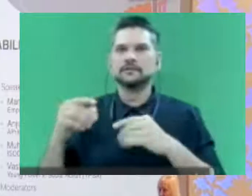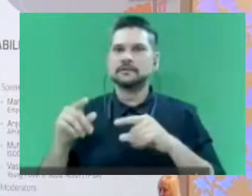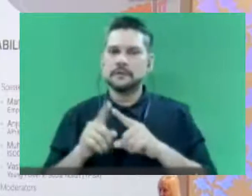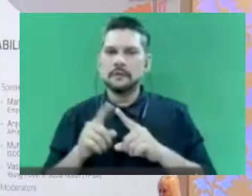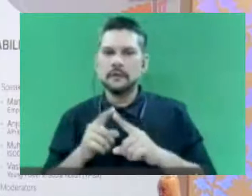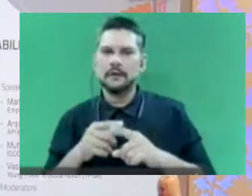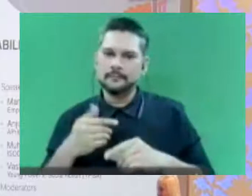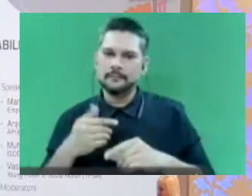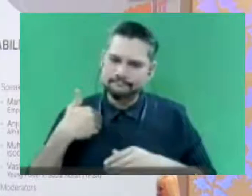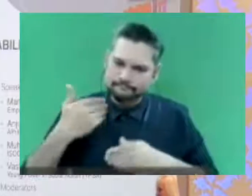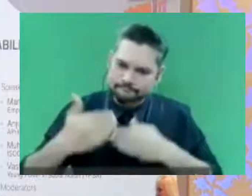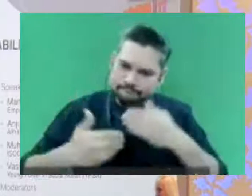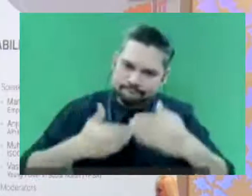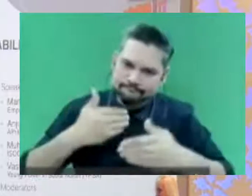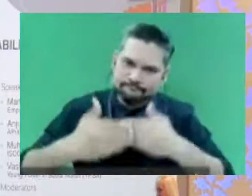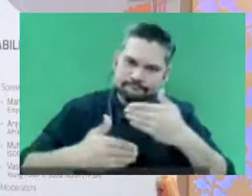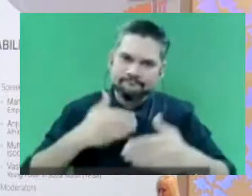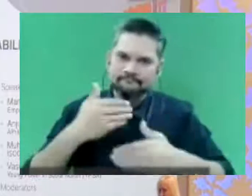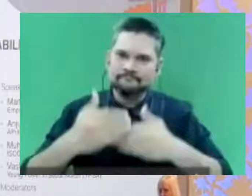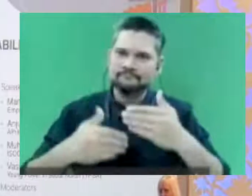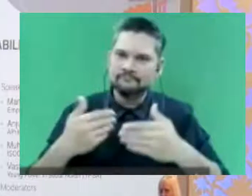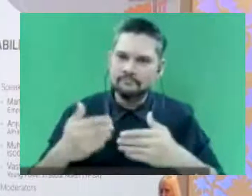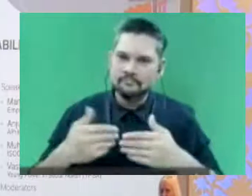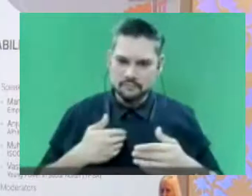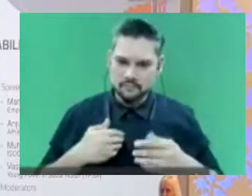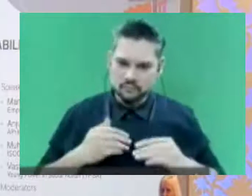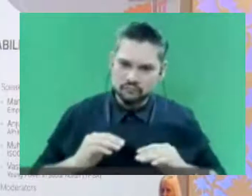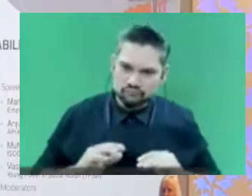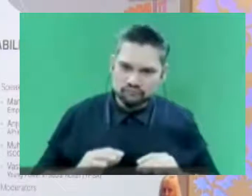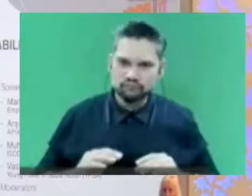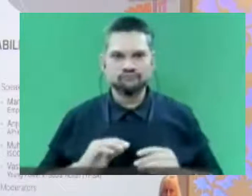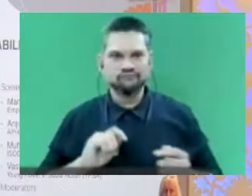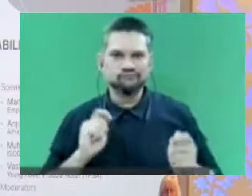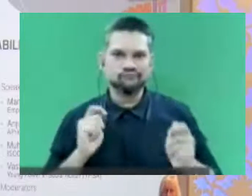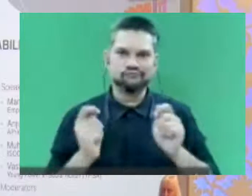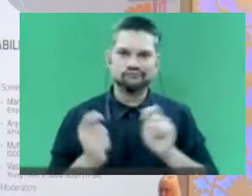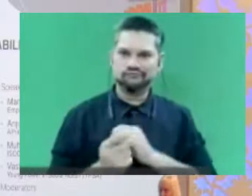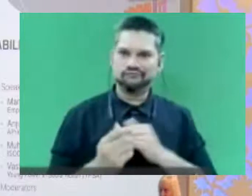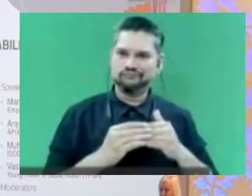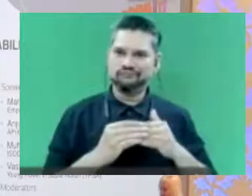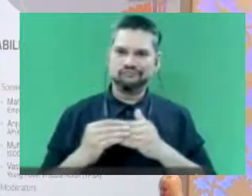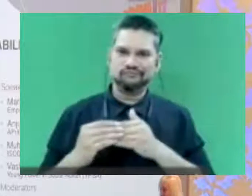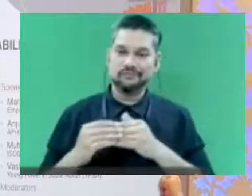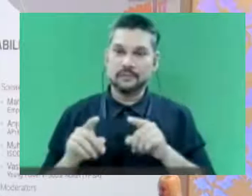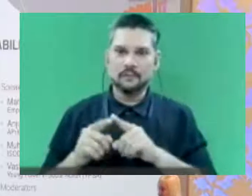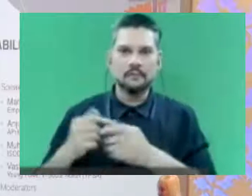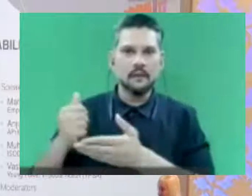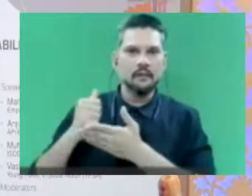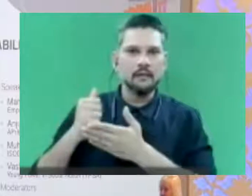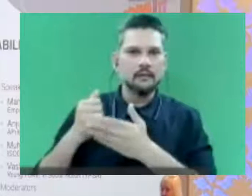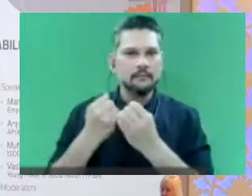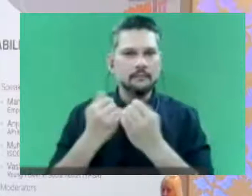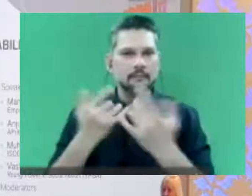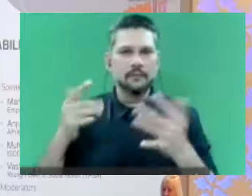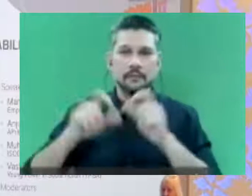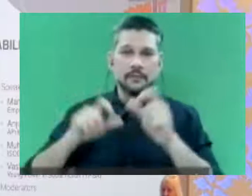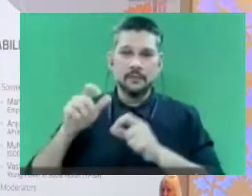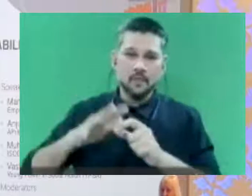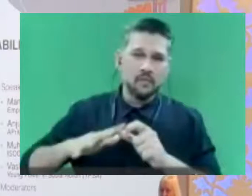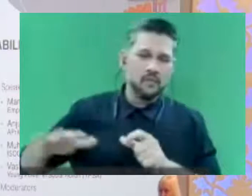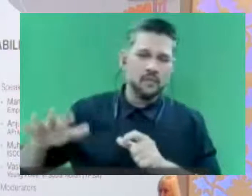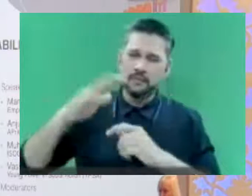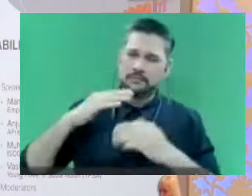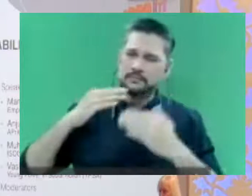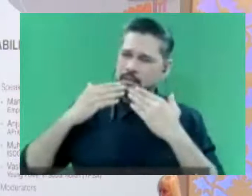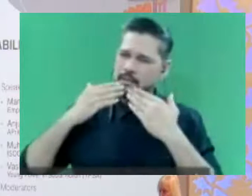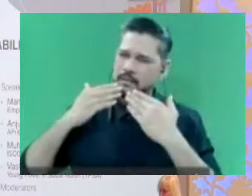way to become a leader myself. And I thank all of those people, one way or another, who have been there